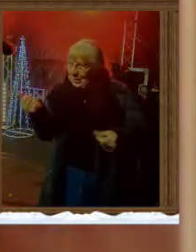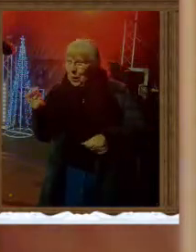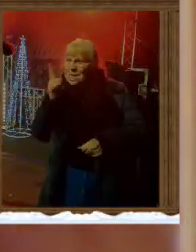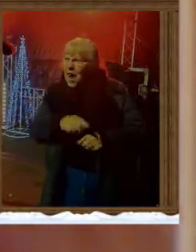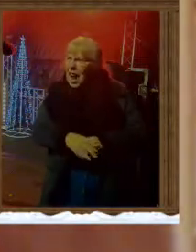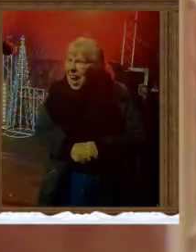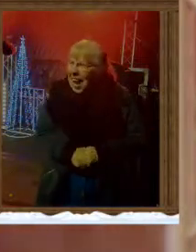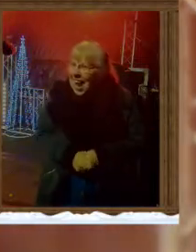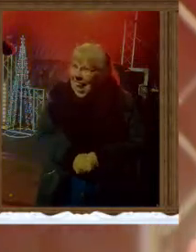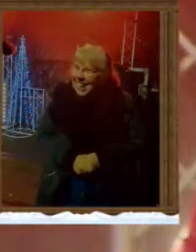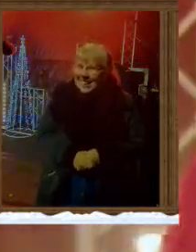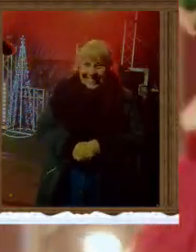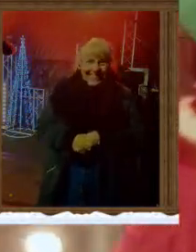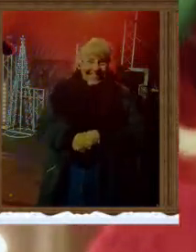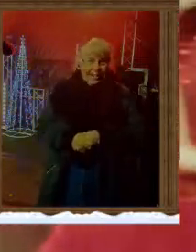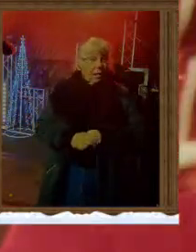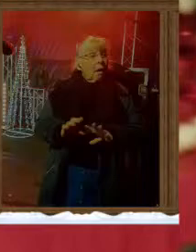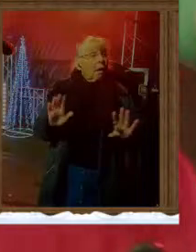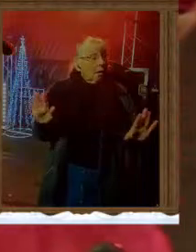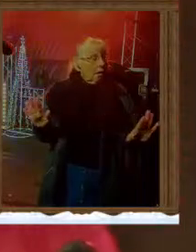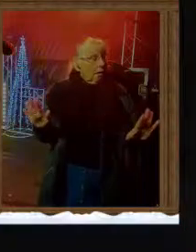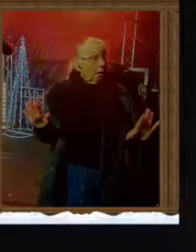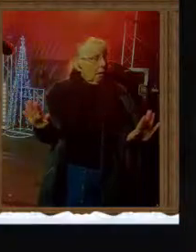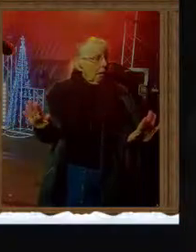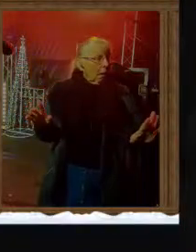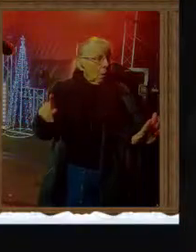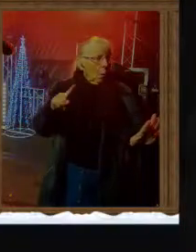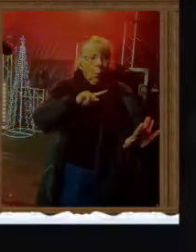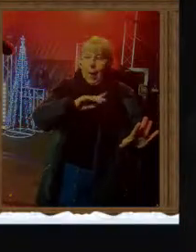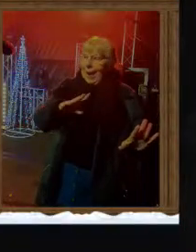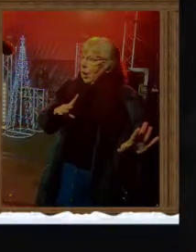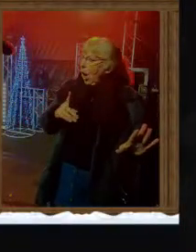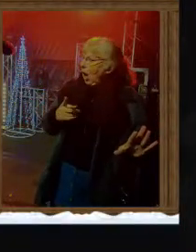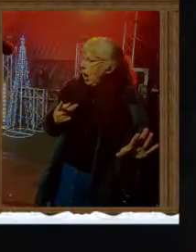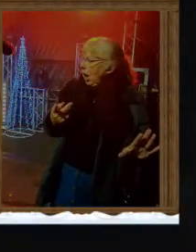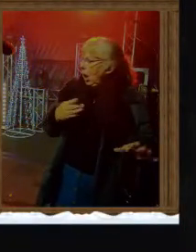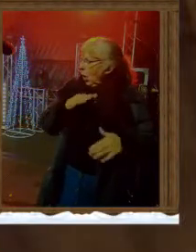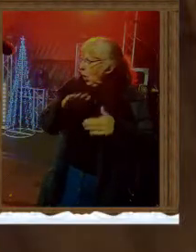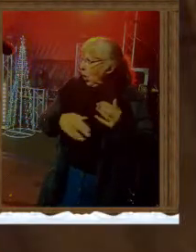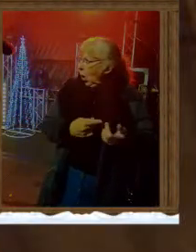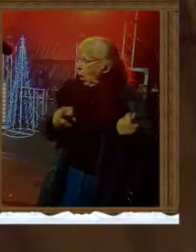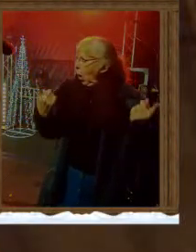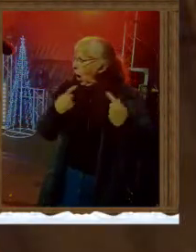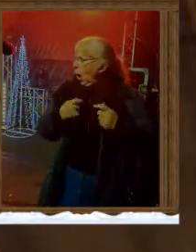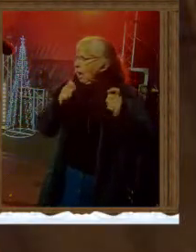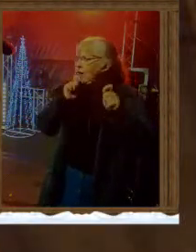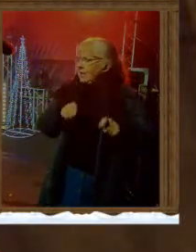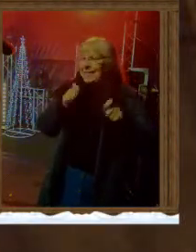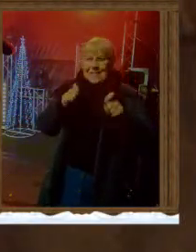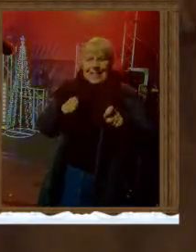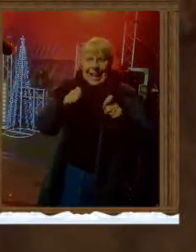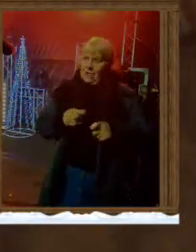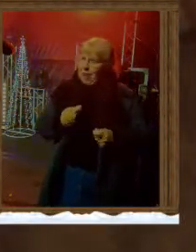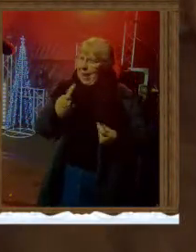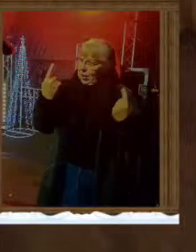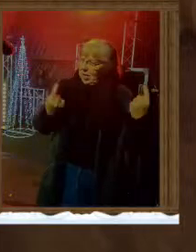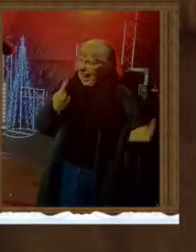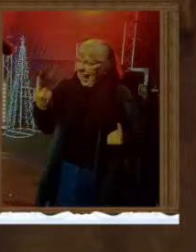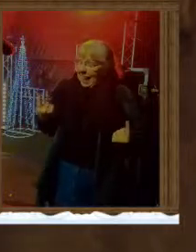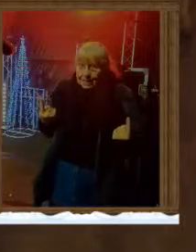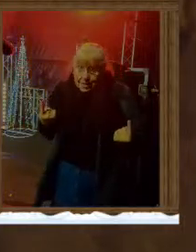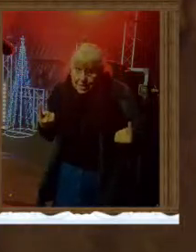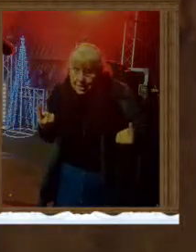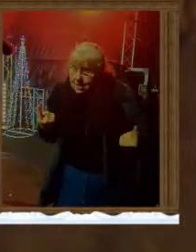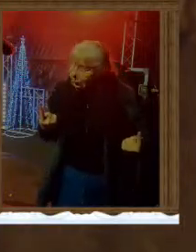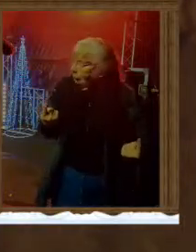fun. How about we all have our own sleigh ride? Oh. What do you think?